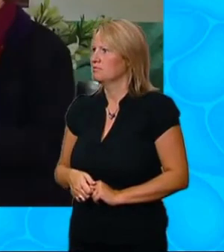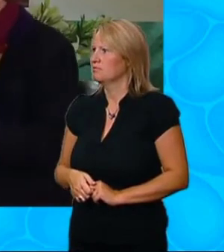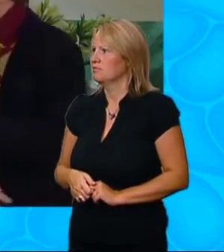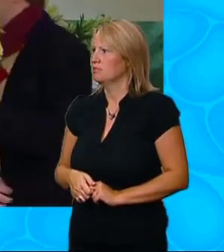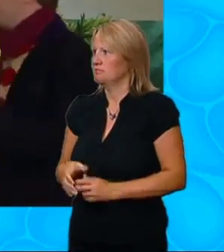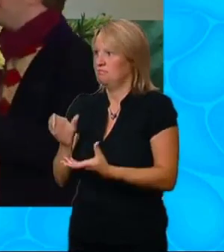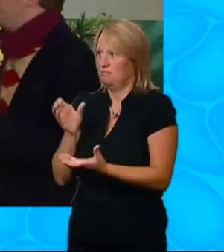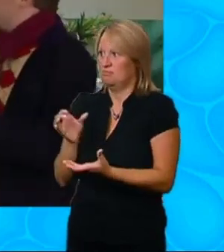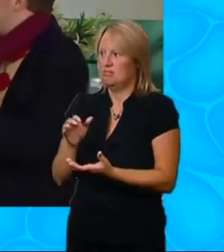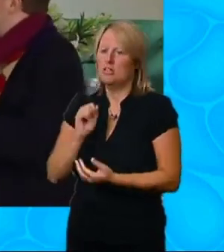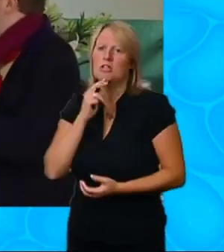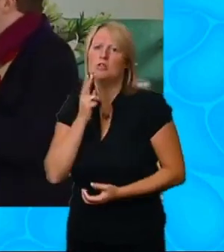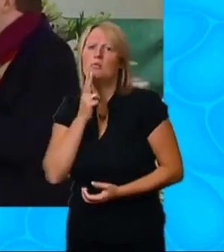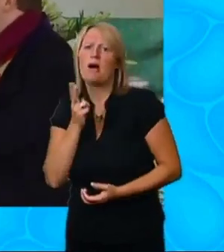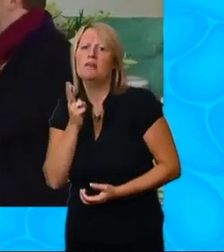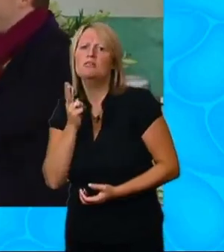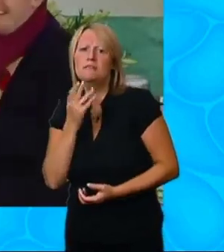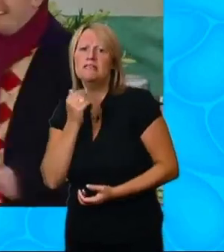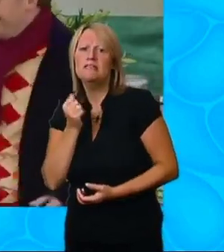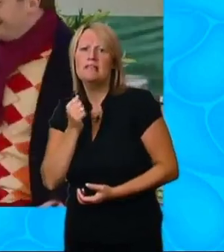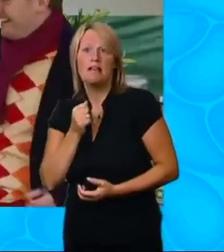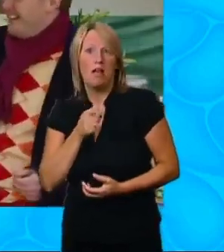There we go, madam. That will be £2, please.